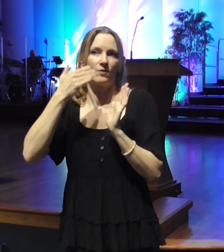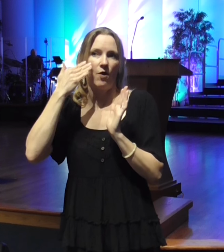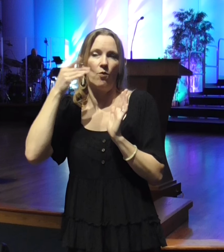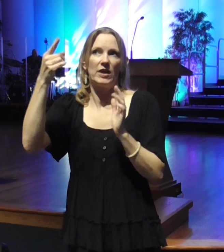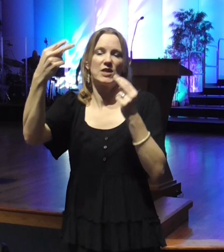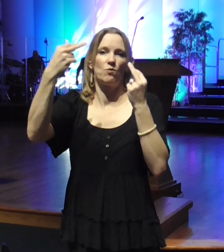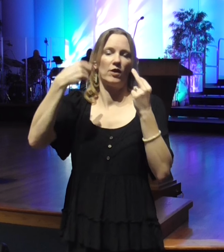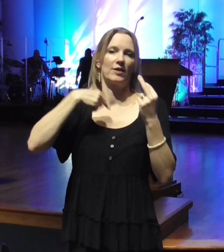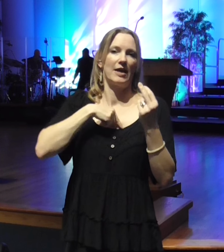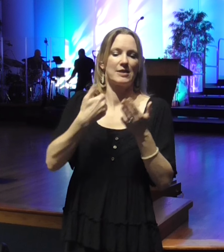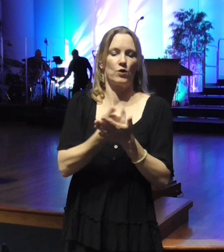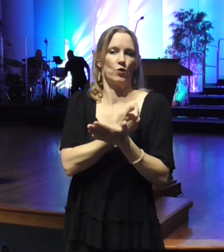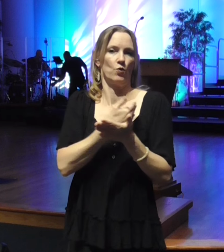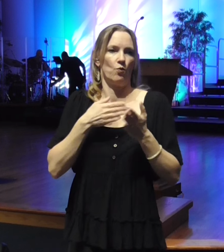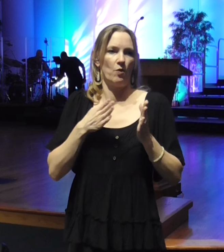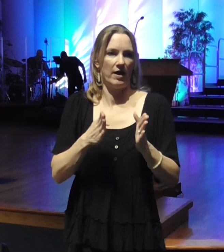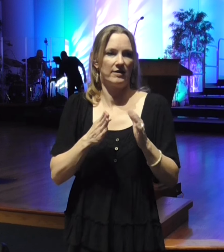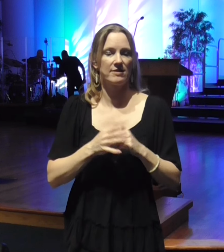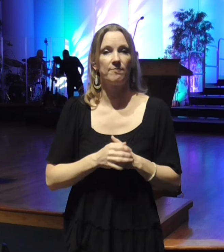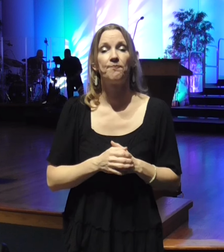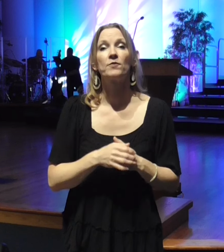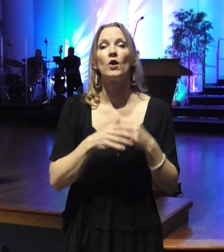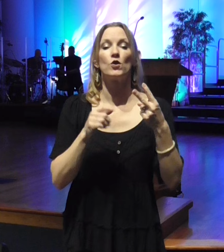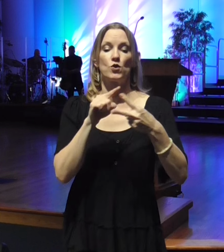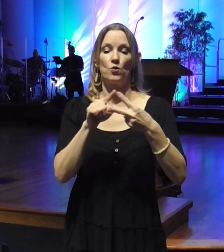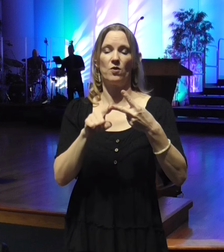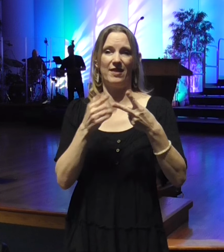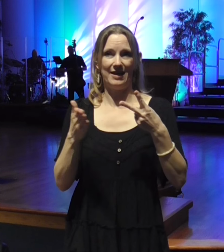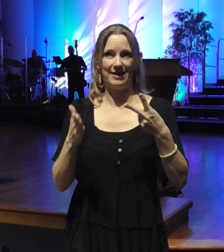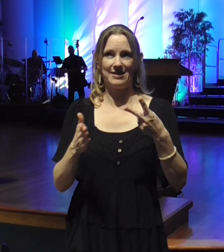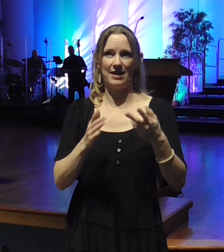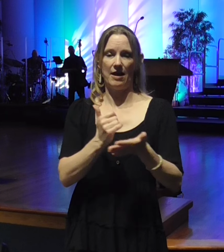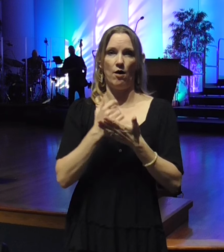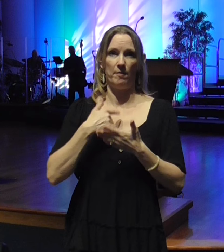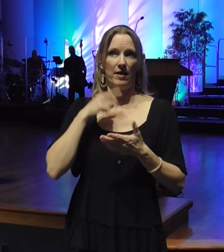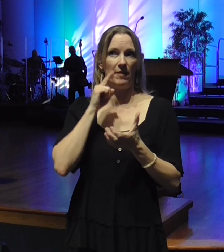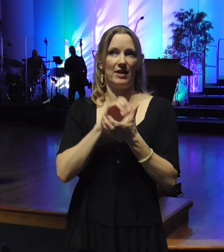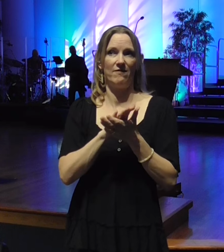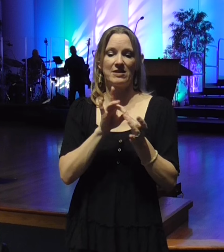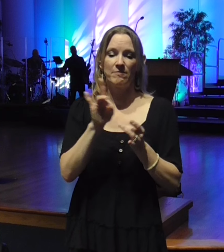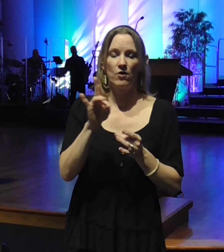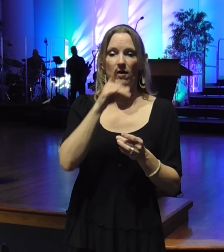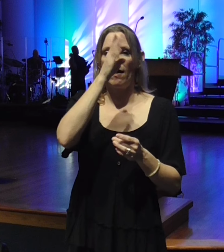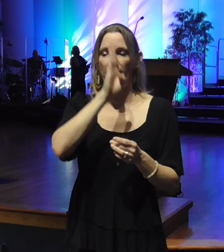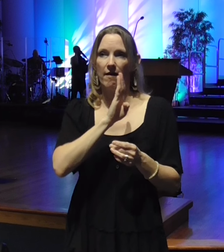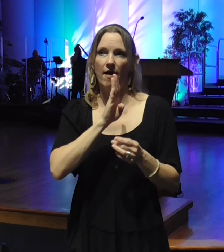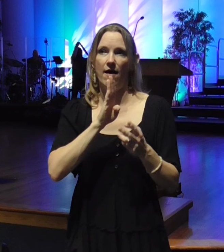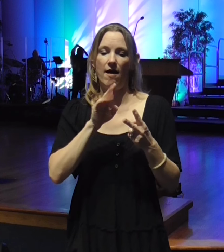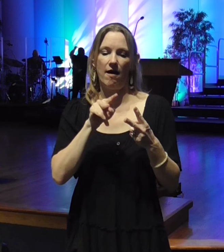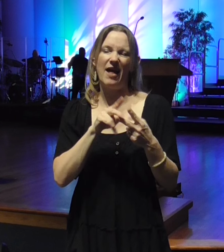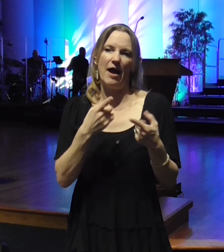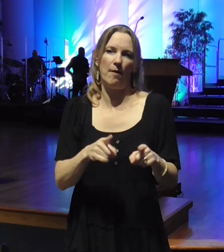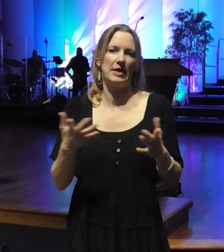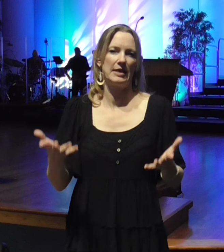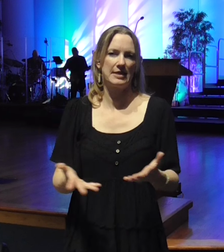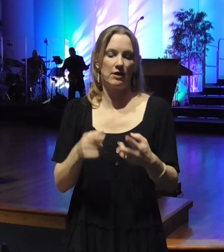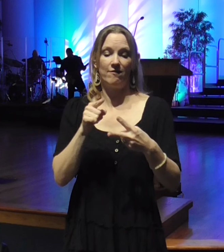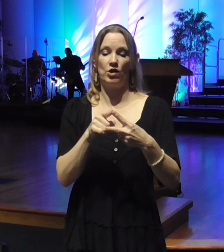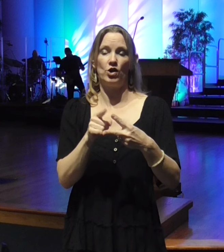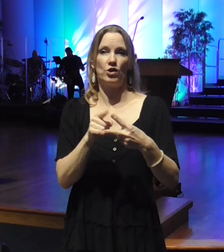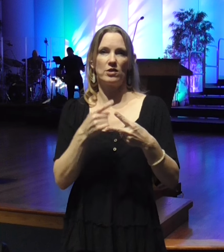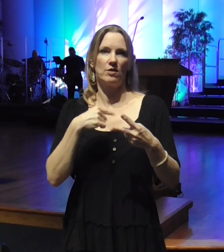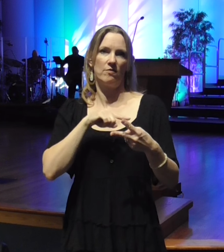profound ways. Two things, and I mean this, that help me believe in spirit and God, and it happens here at Mile High Church. And the first,